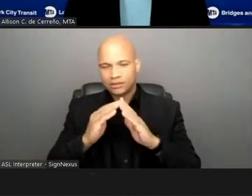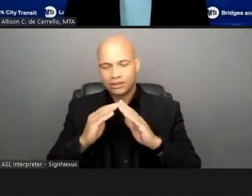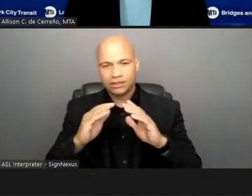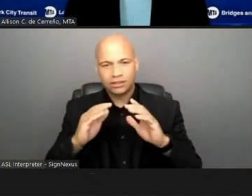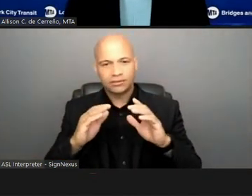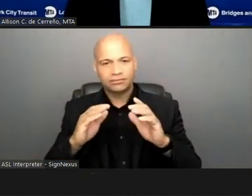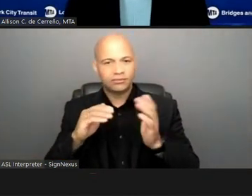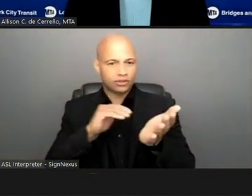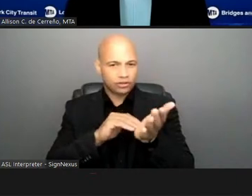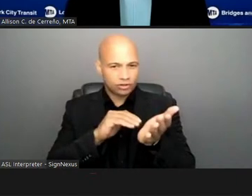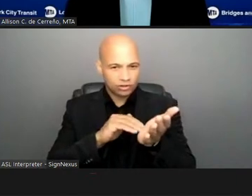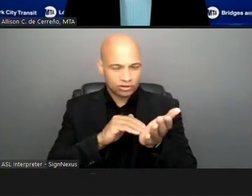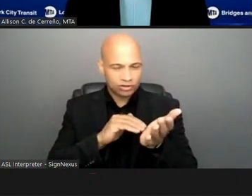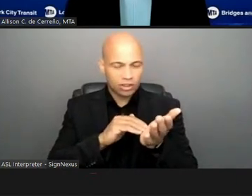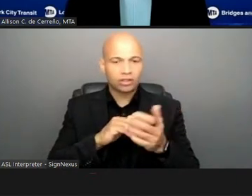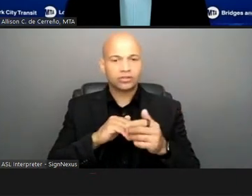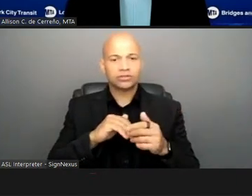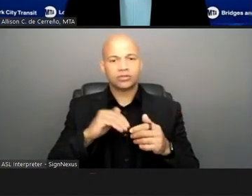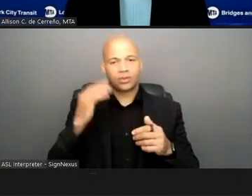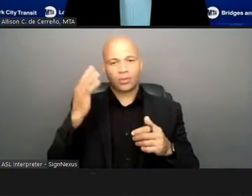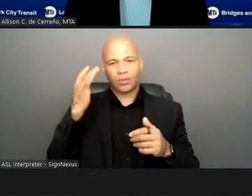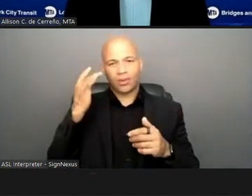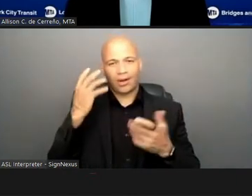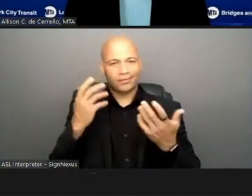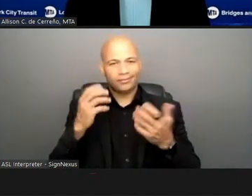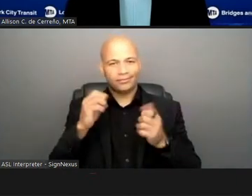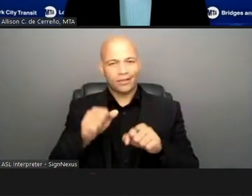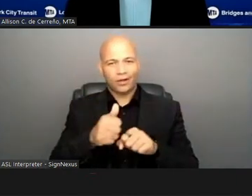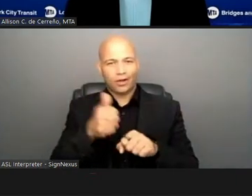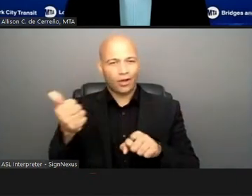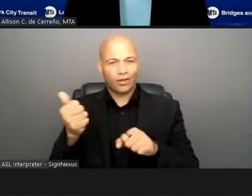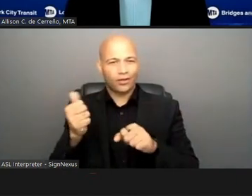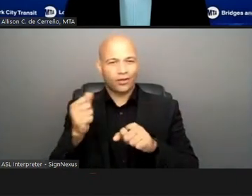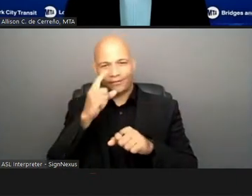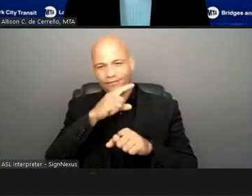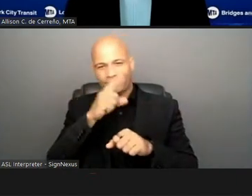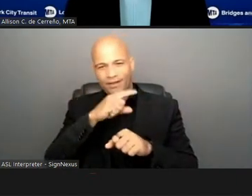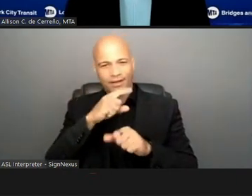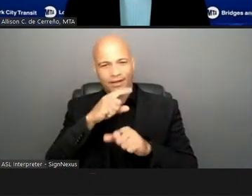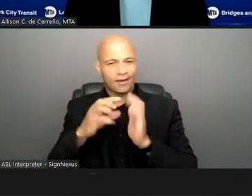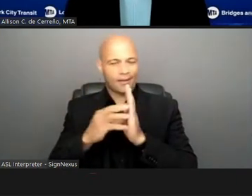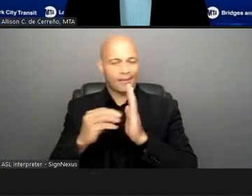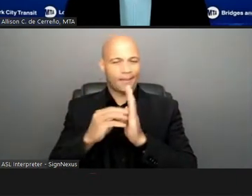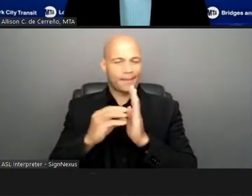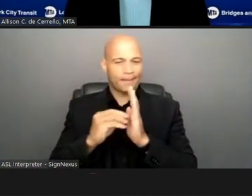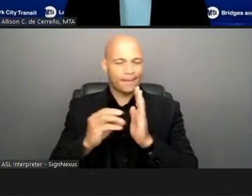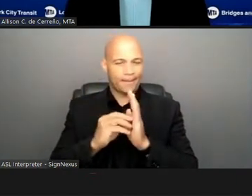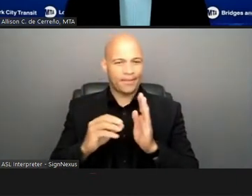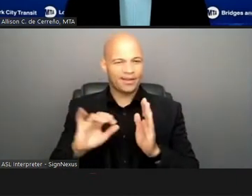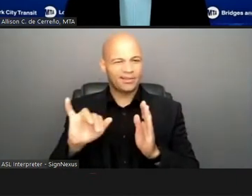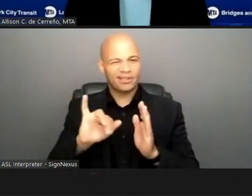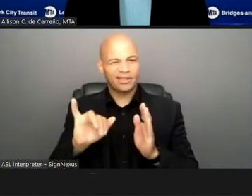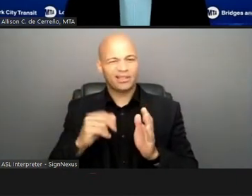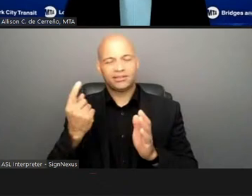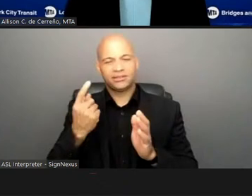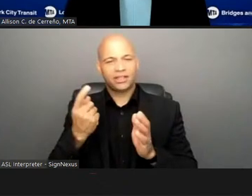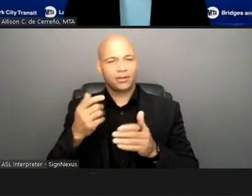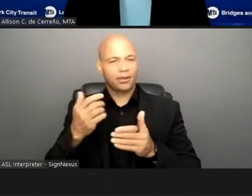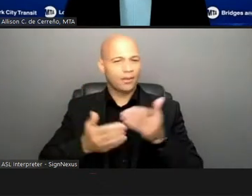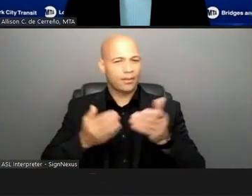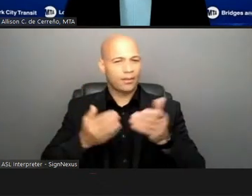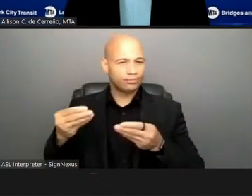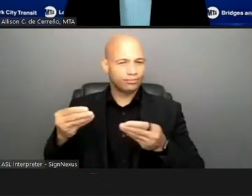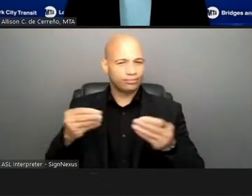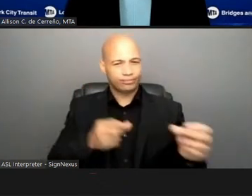should not be honored because they're so easily falsified uh we would ask that some sort of streamline process be created to issue